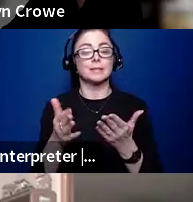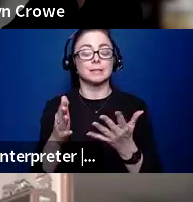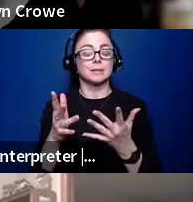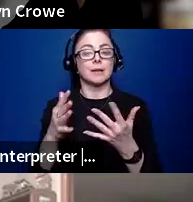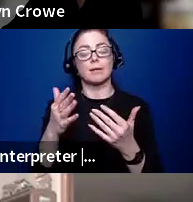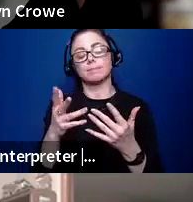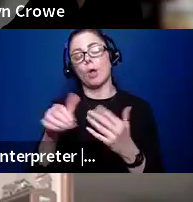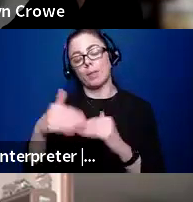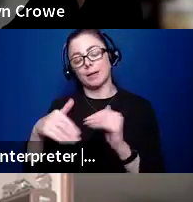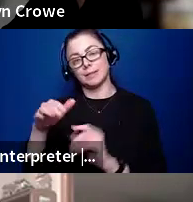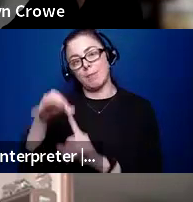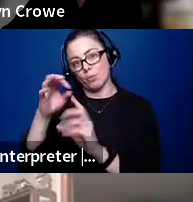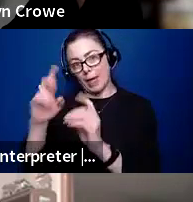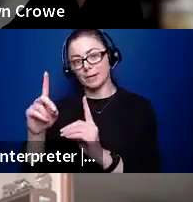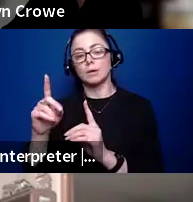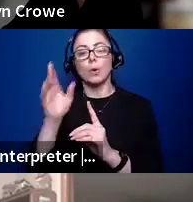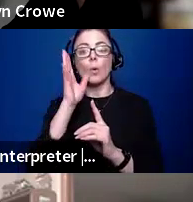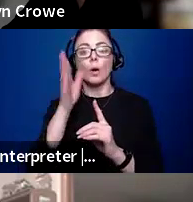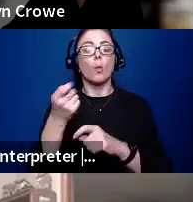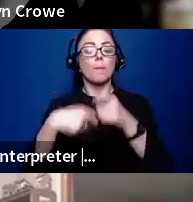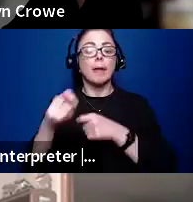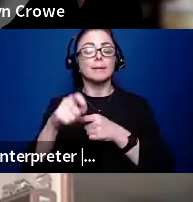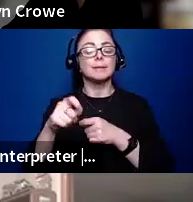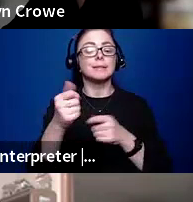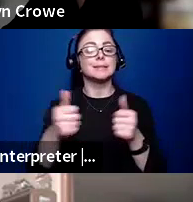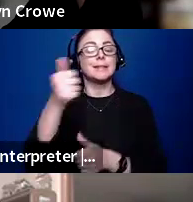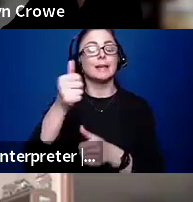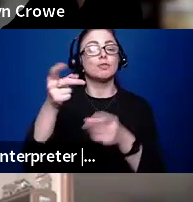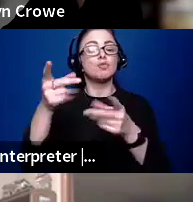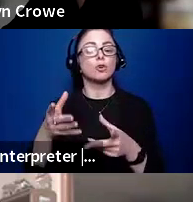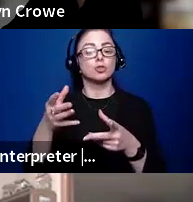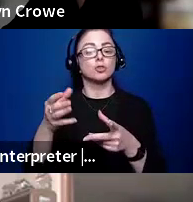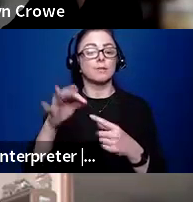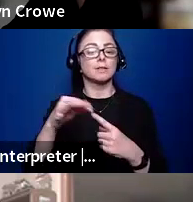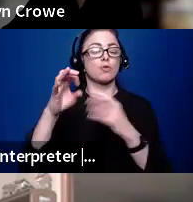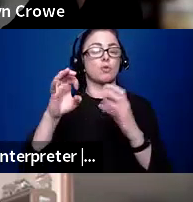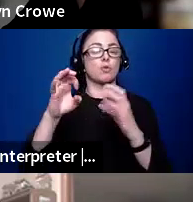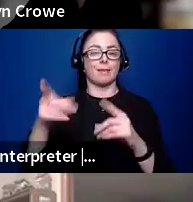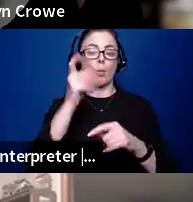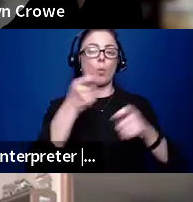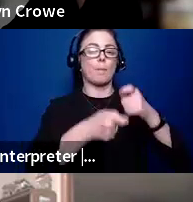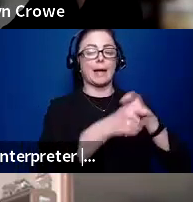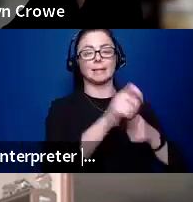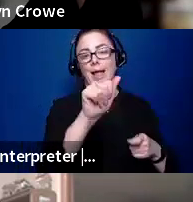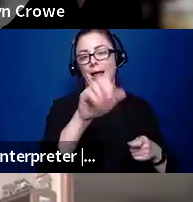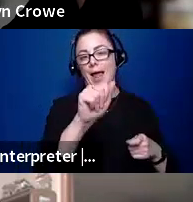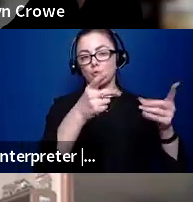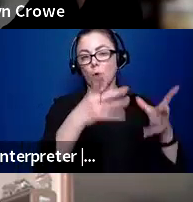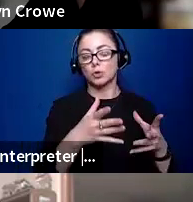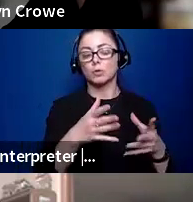also replace executive directors of special ed. They would end up replacing the AEA directors. It would remove